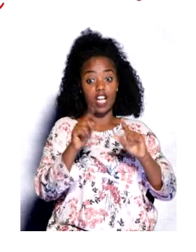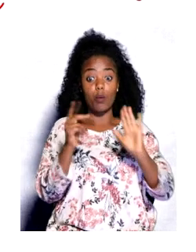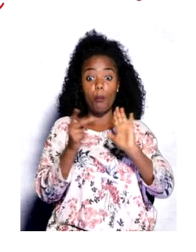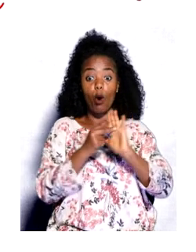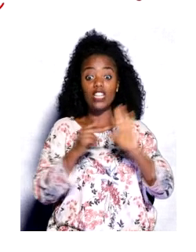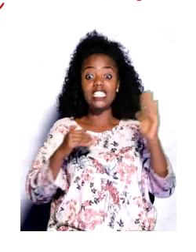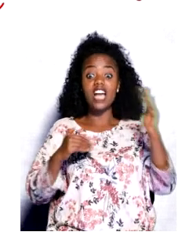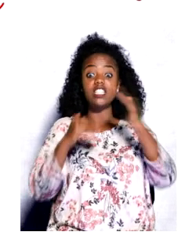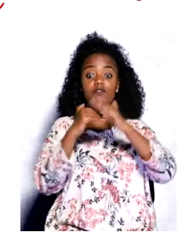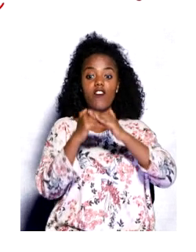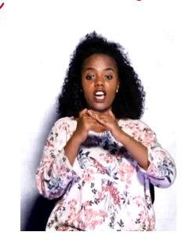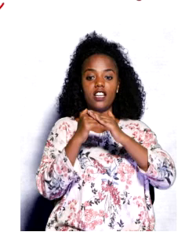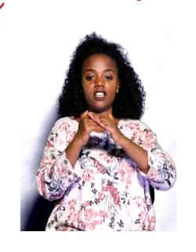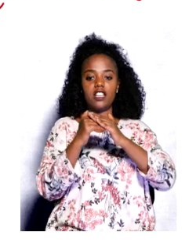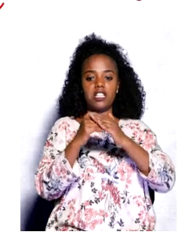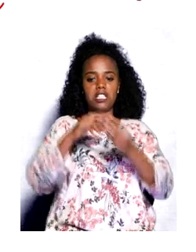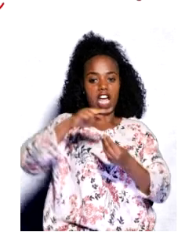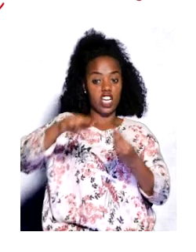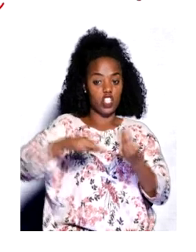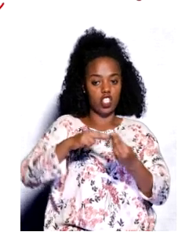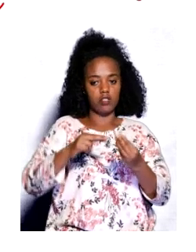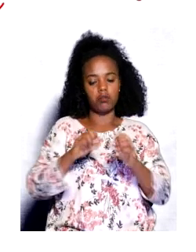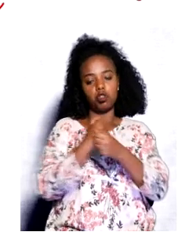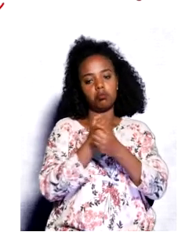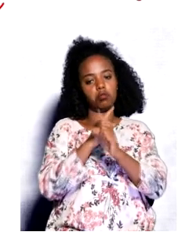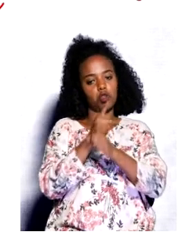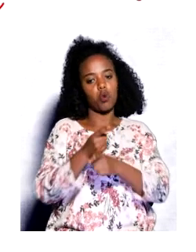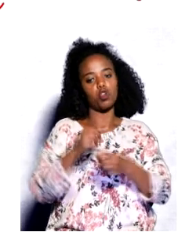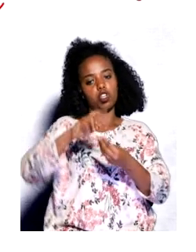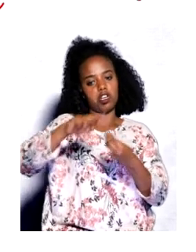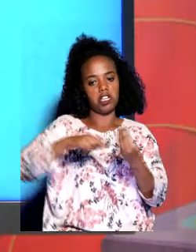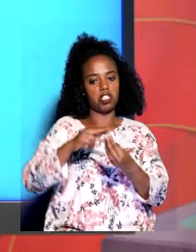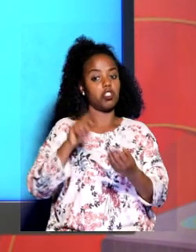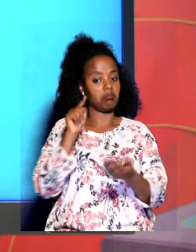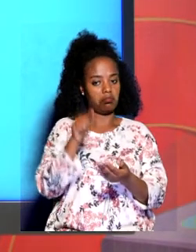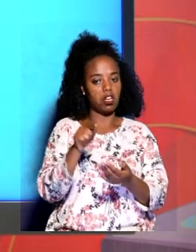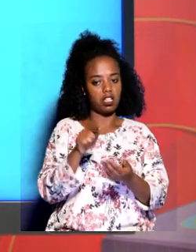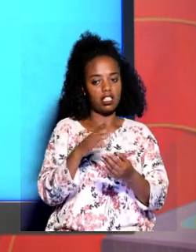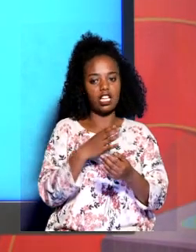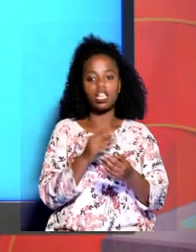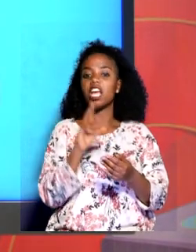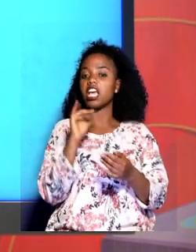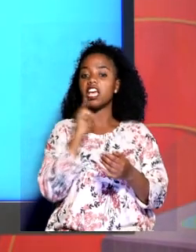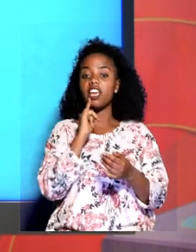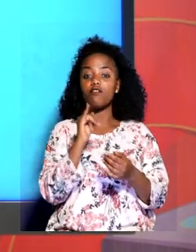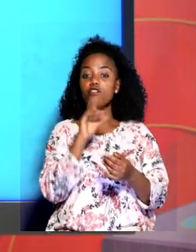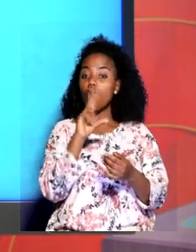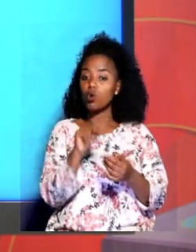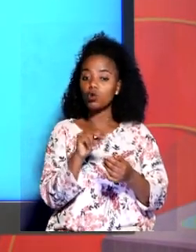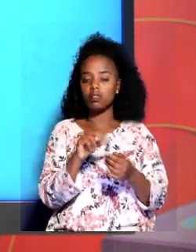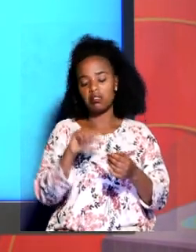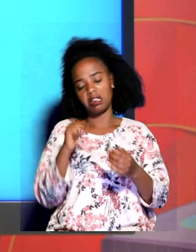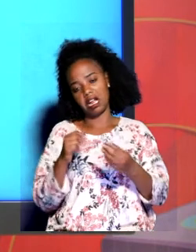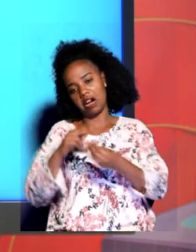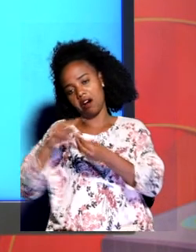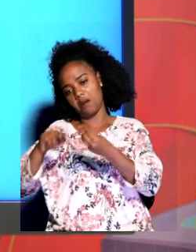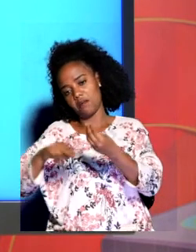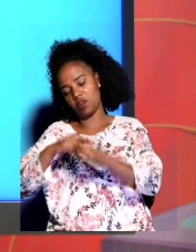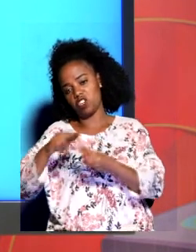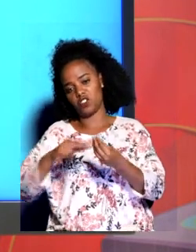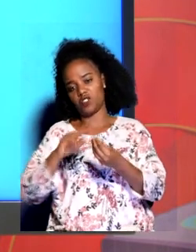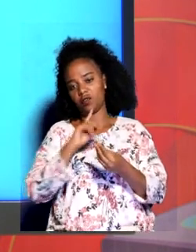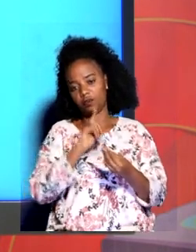satisfies that region, the solution region will be that part. If it's not, the solution region will be on the other part.